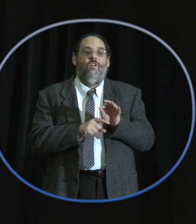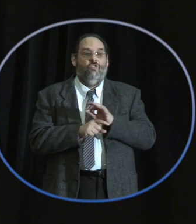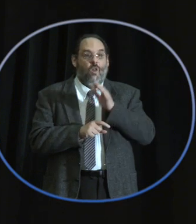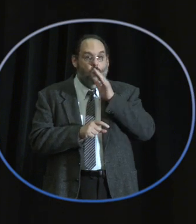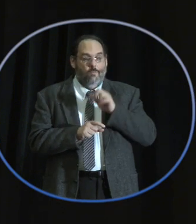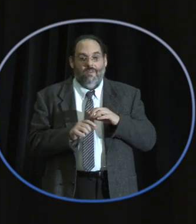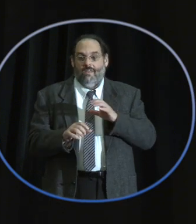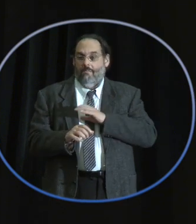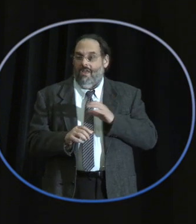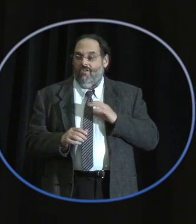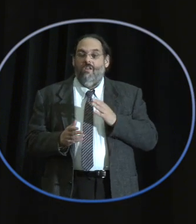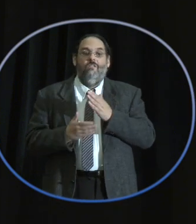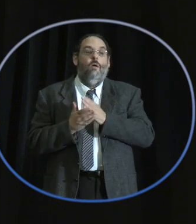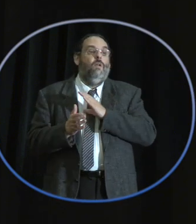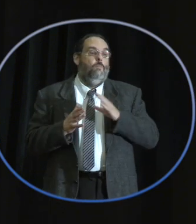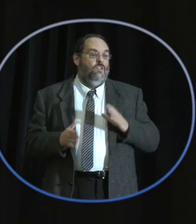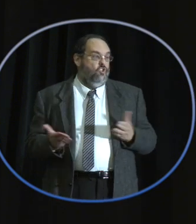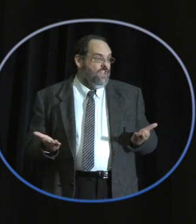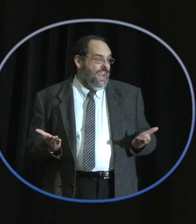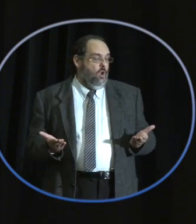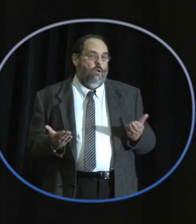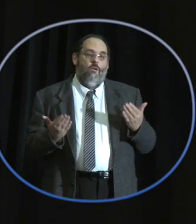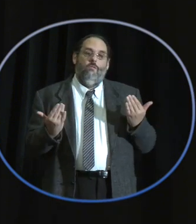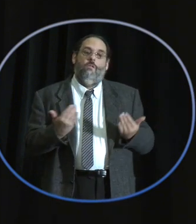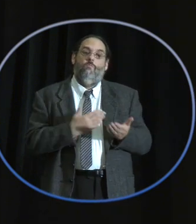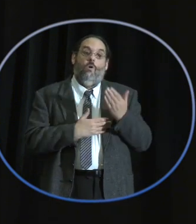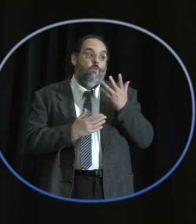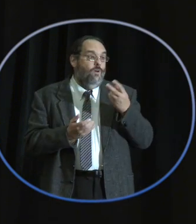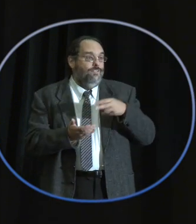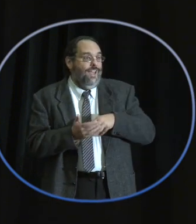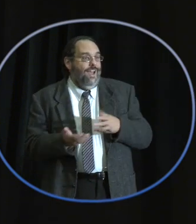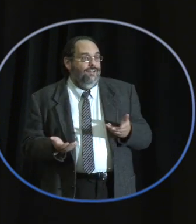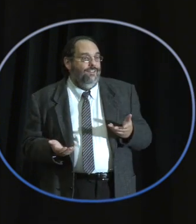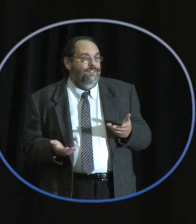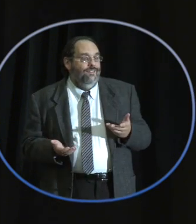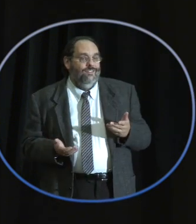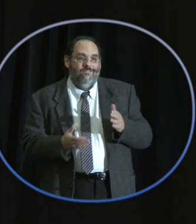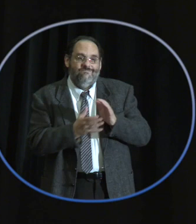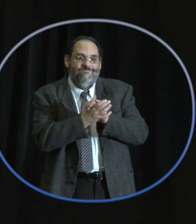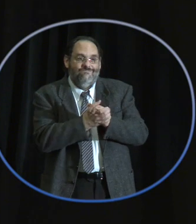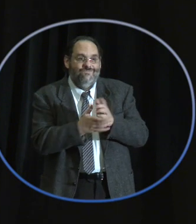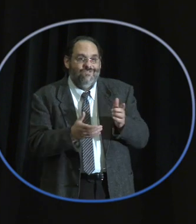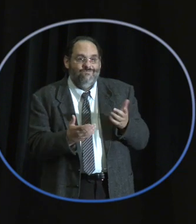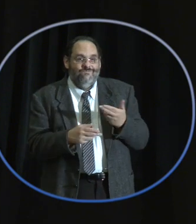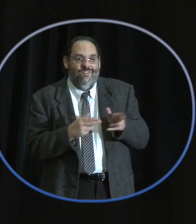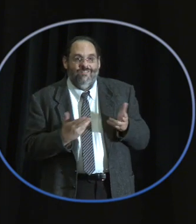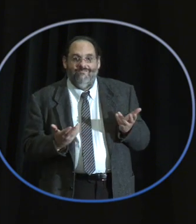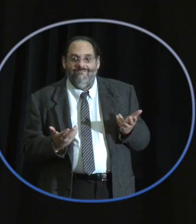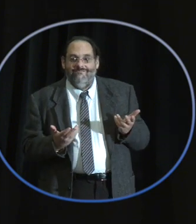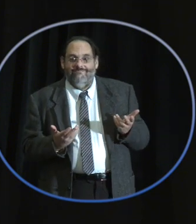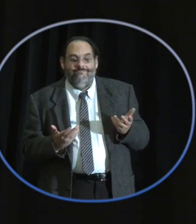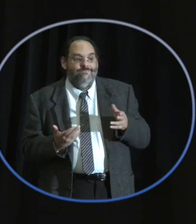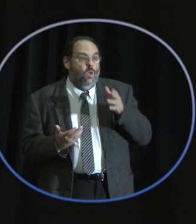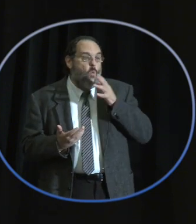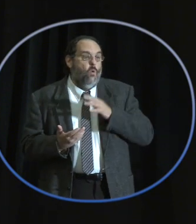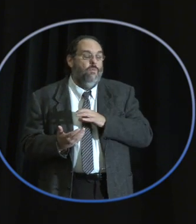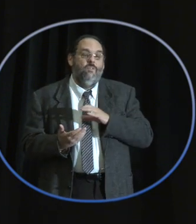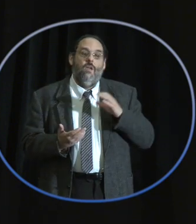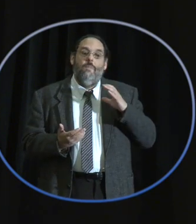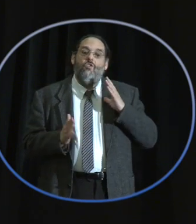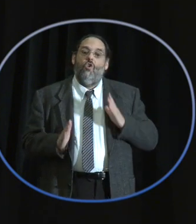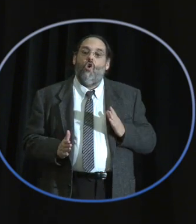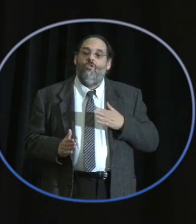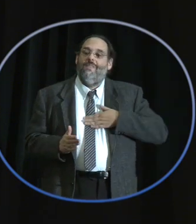Commission. Some of our commissioners are here. If y'all want to stand, just recognize you real quickly. Our women's commissioners.